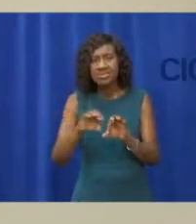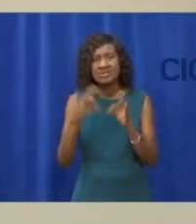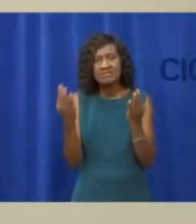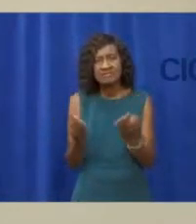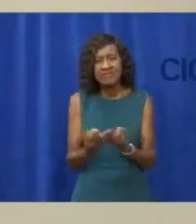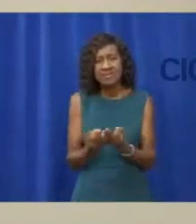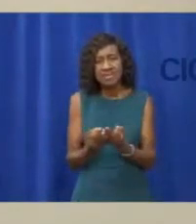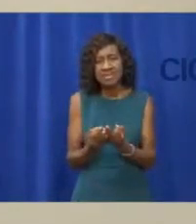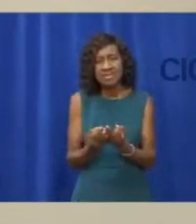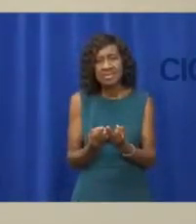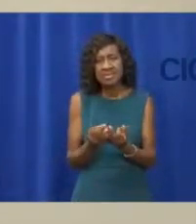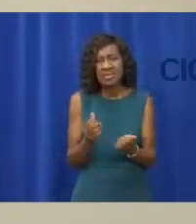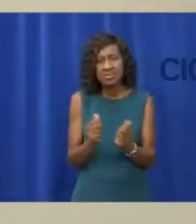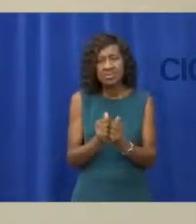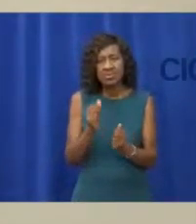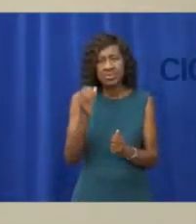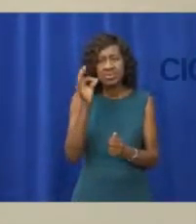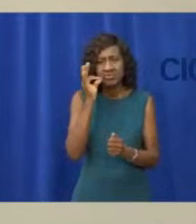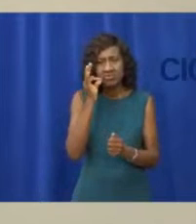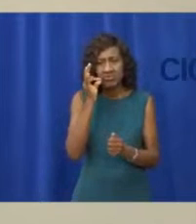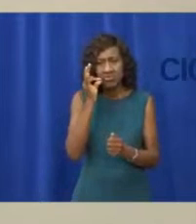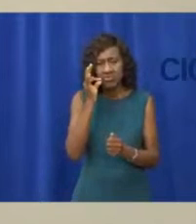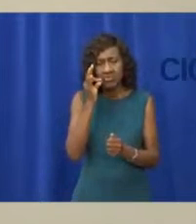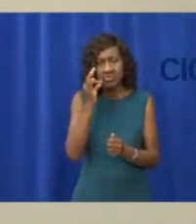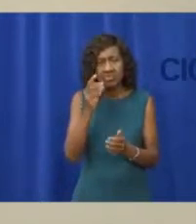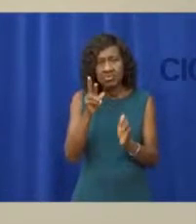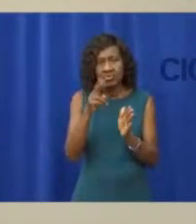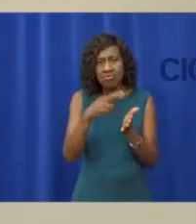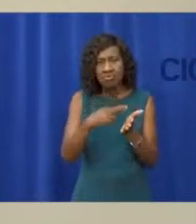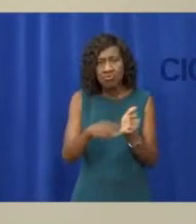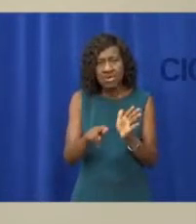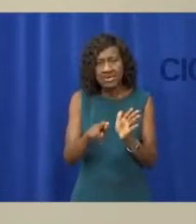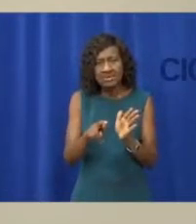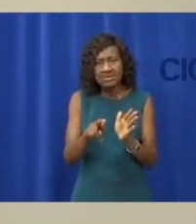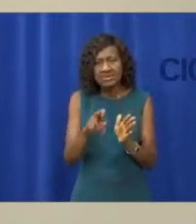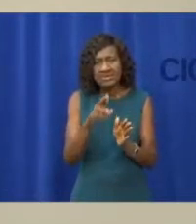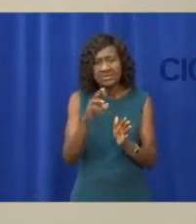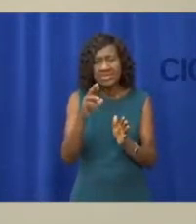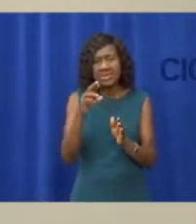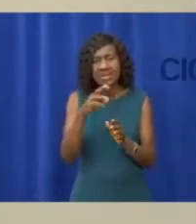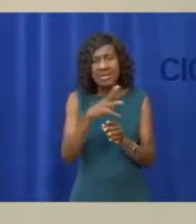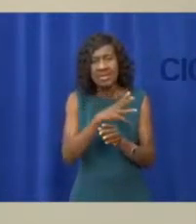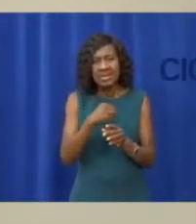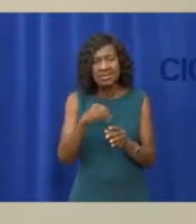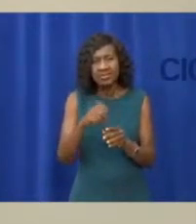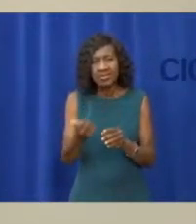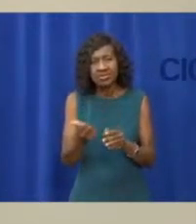of food vouchers, rent, utilities, and permanent financial assistance.